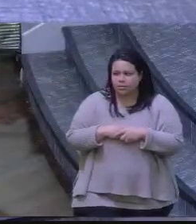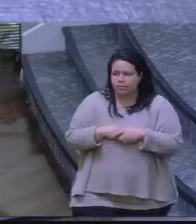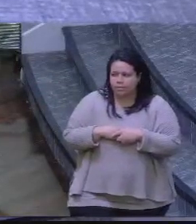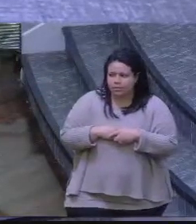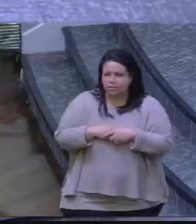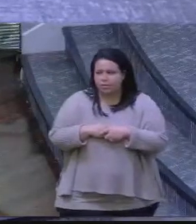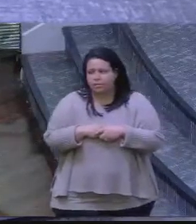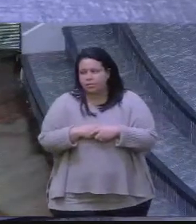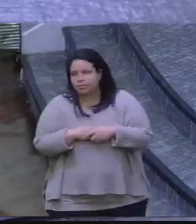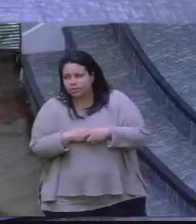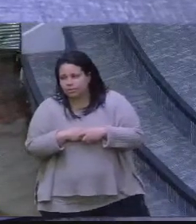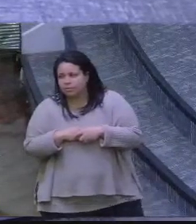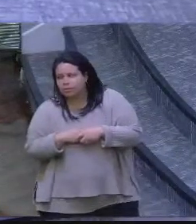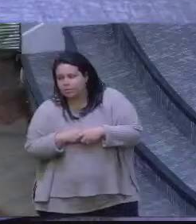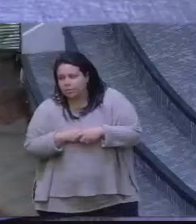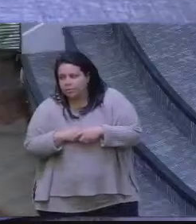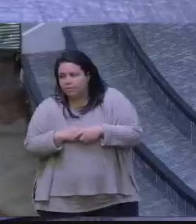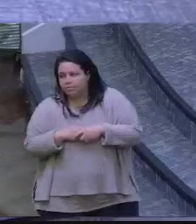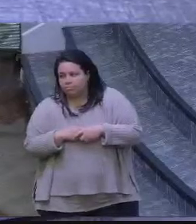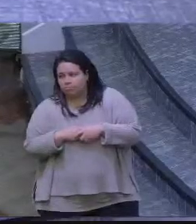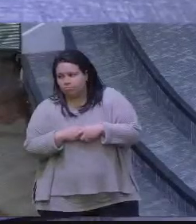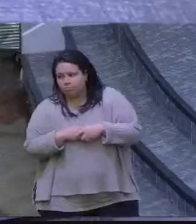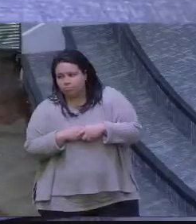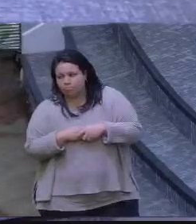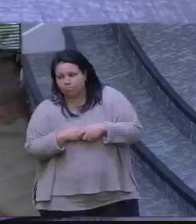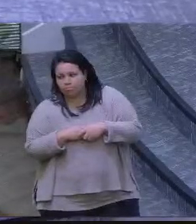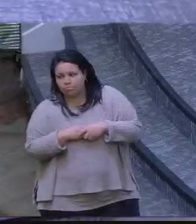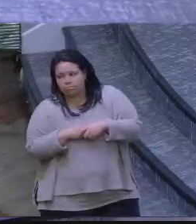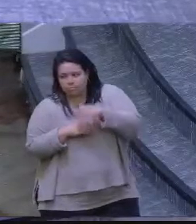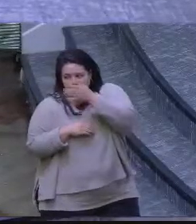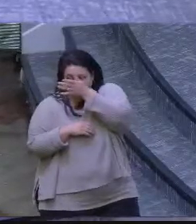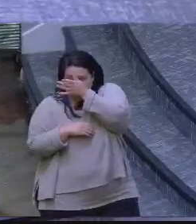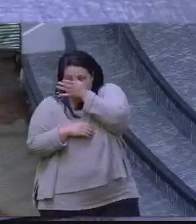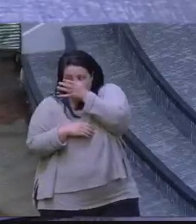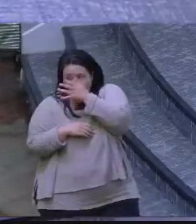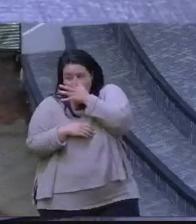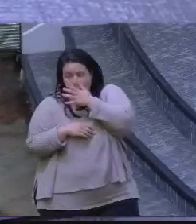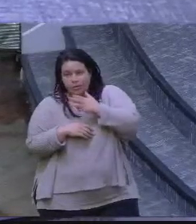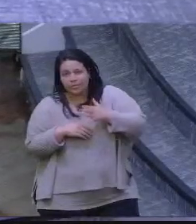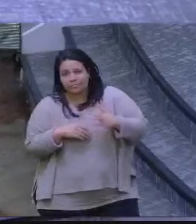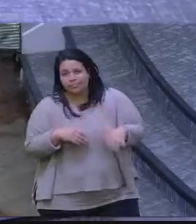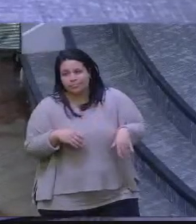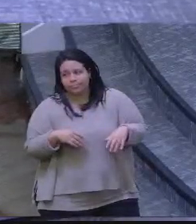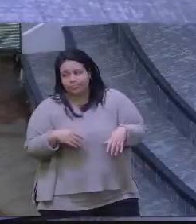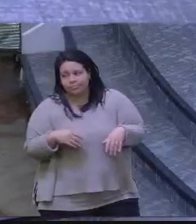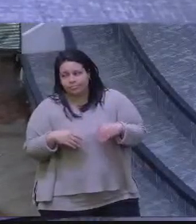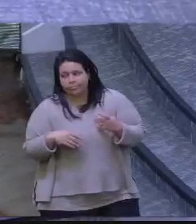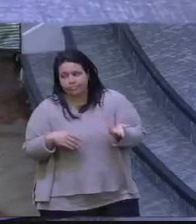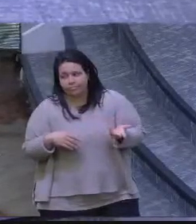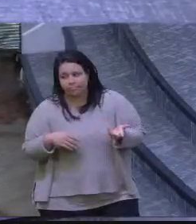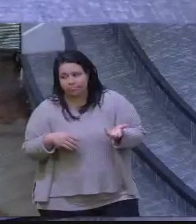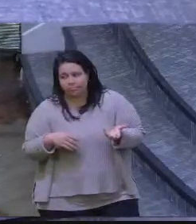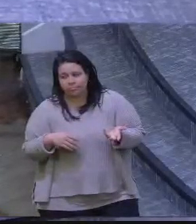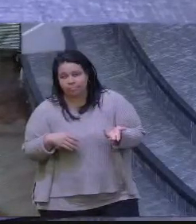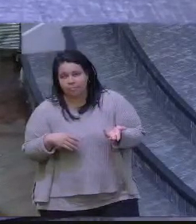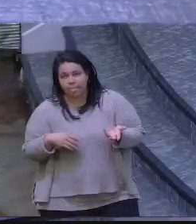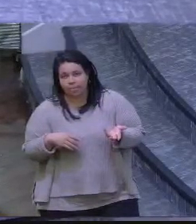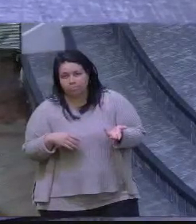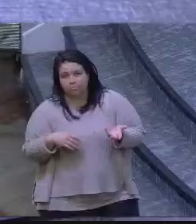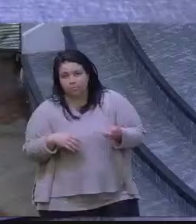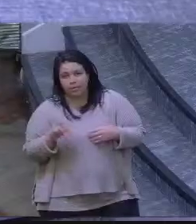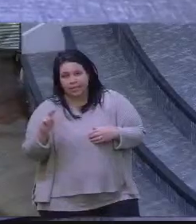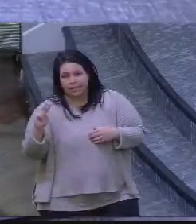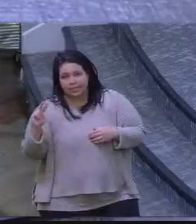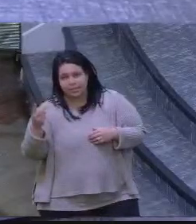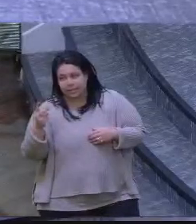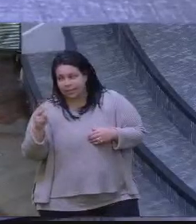I'll make a motion that we accept policy GBRH as it has been written. Second. All right, motion made by Mr. Evans, seconded by